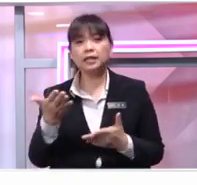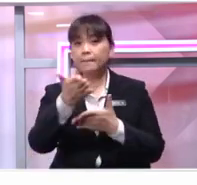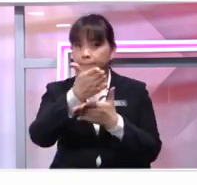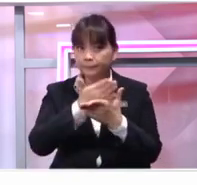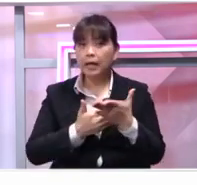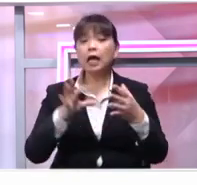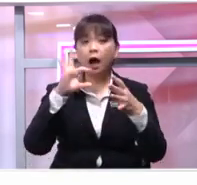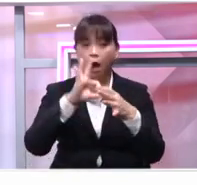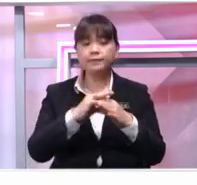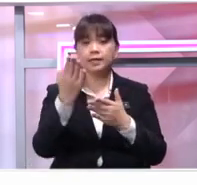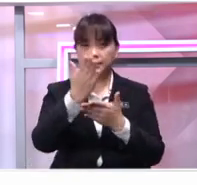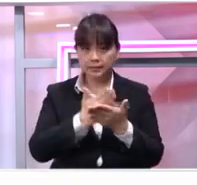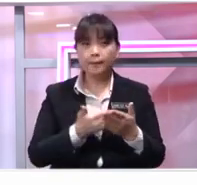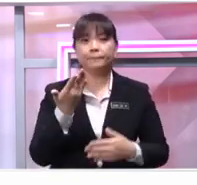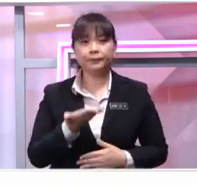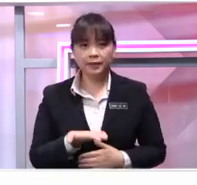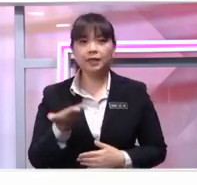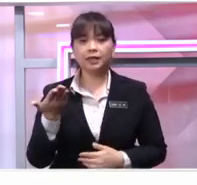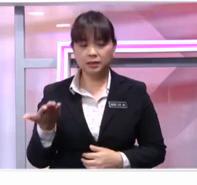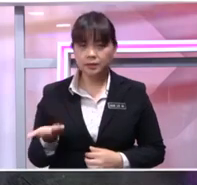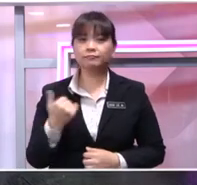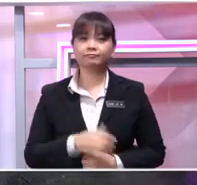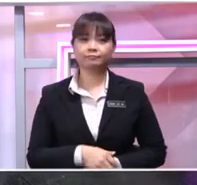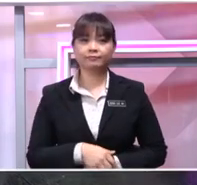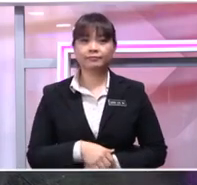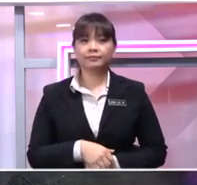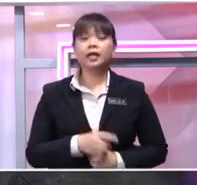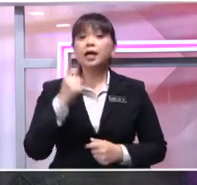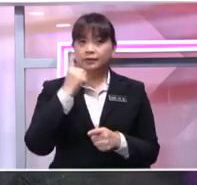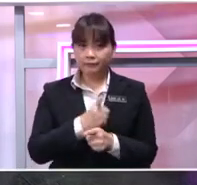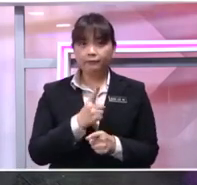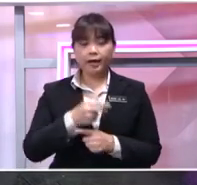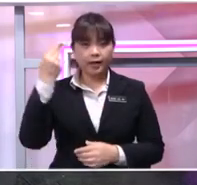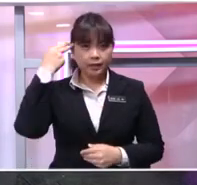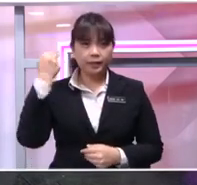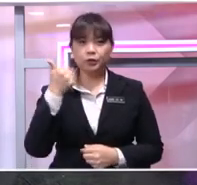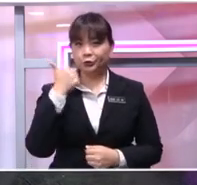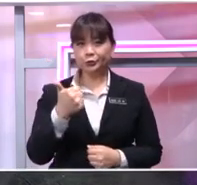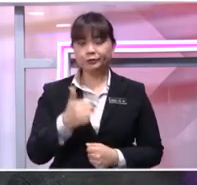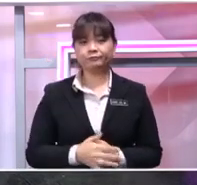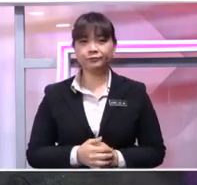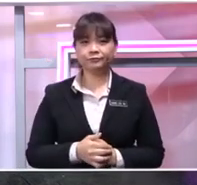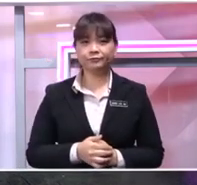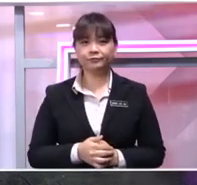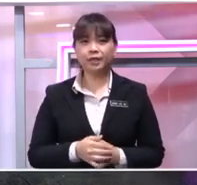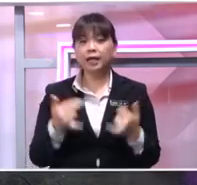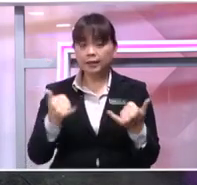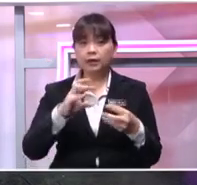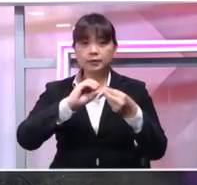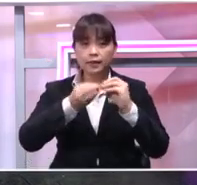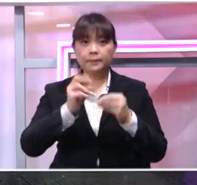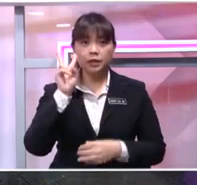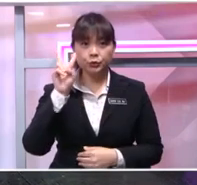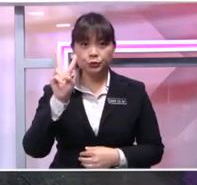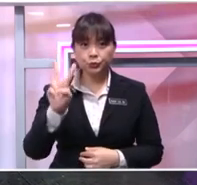The best part of something. It's not the highest part of something. Yep. It's the best part of something. Correct, Hakimi. Good job. Well okay. Number 2.